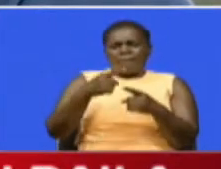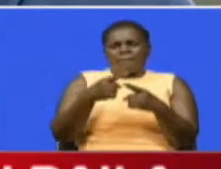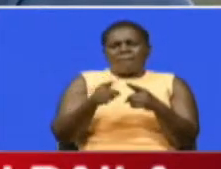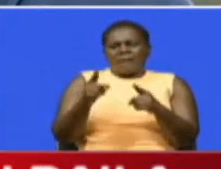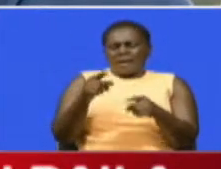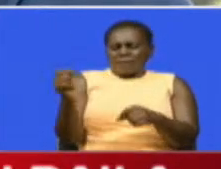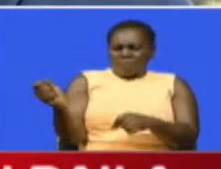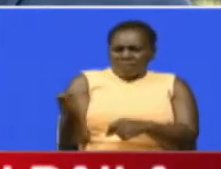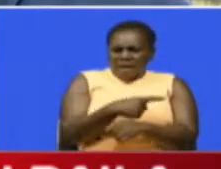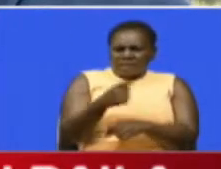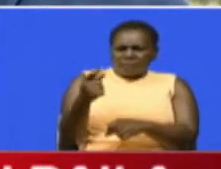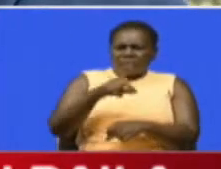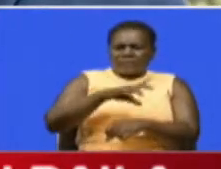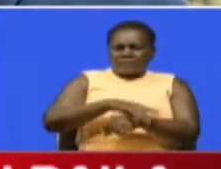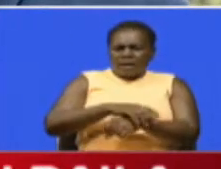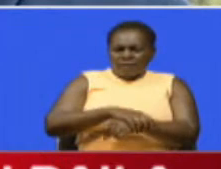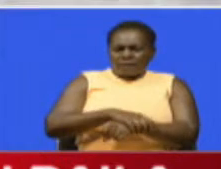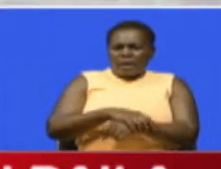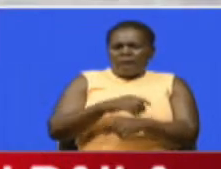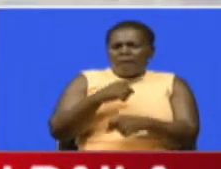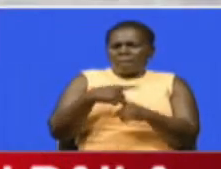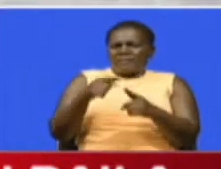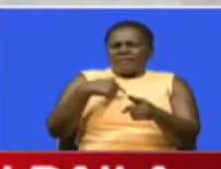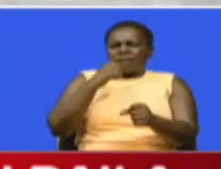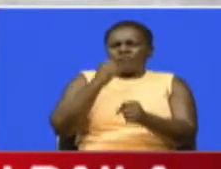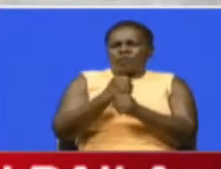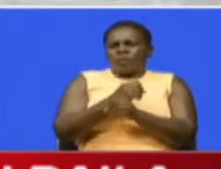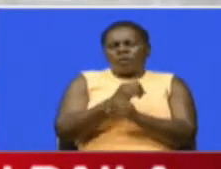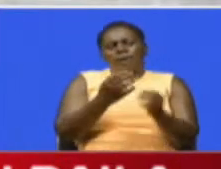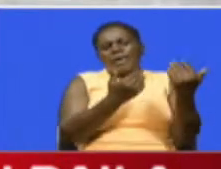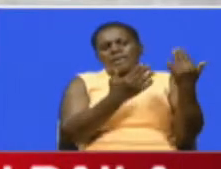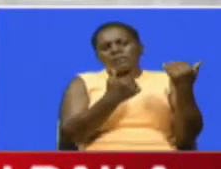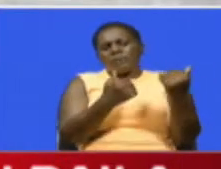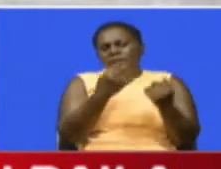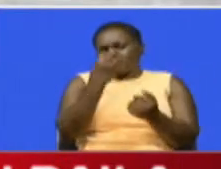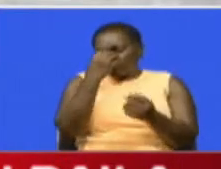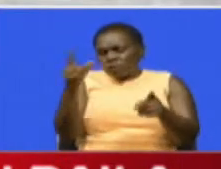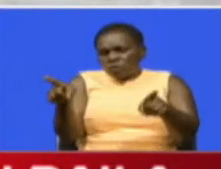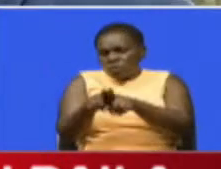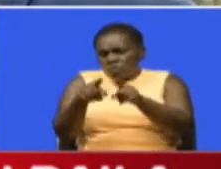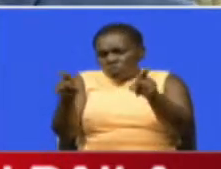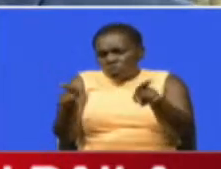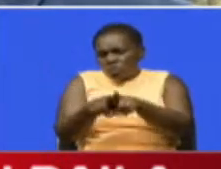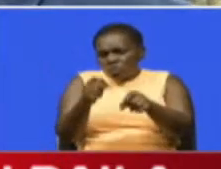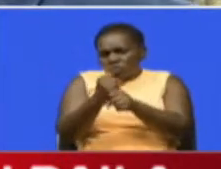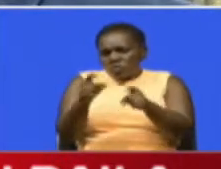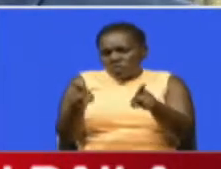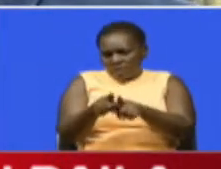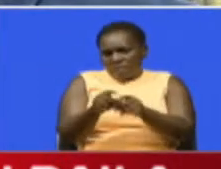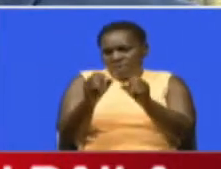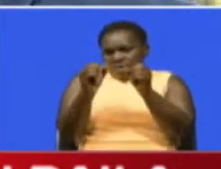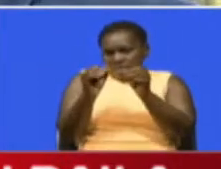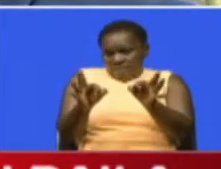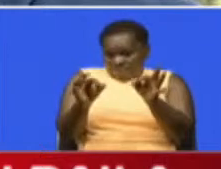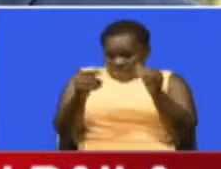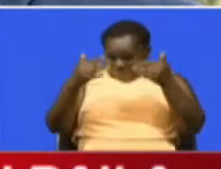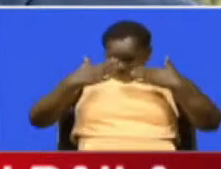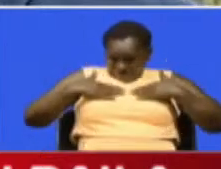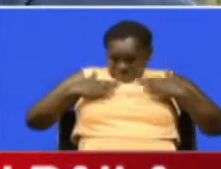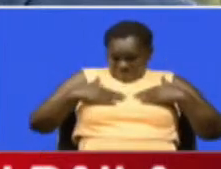salary and having nothing to do. Do you expect the deputy president to do the same? If it was me,